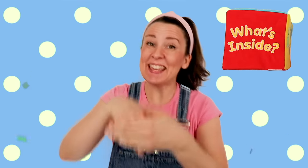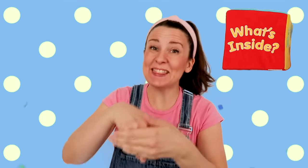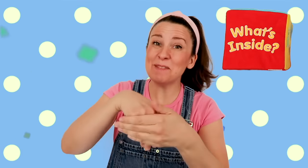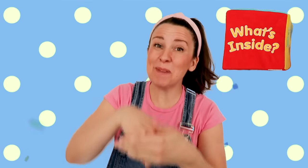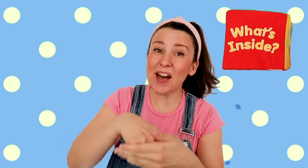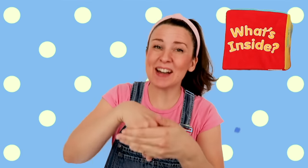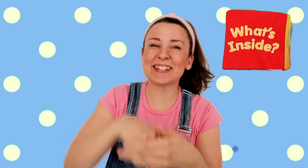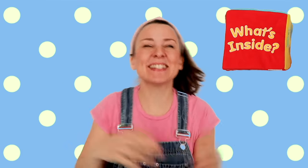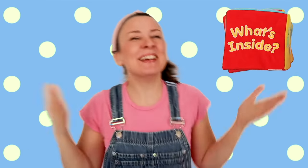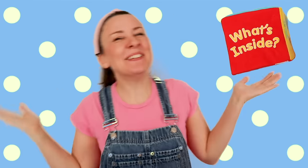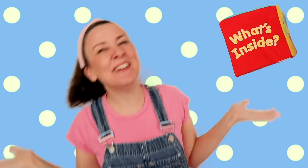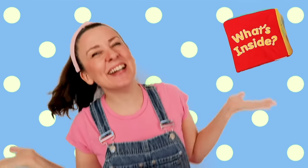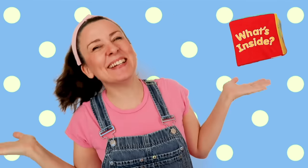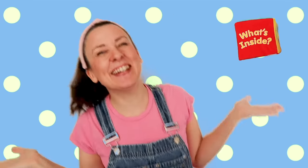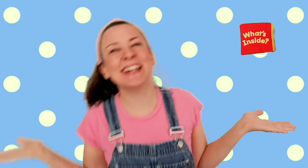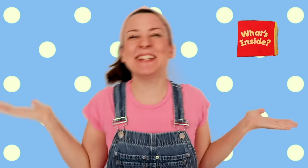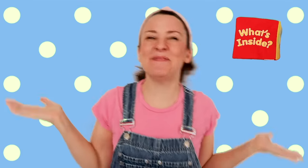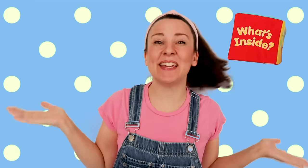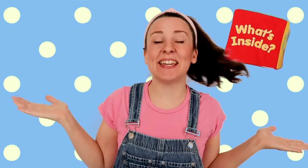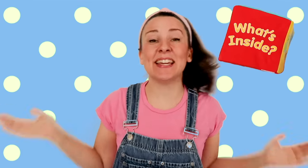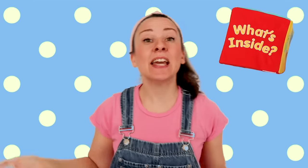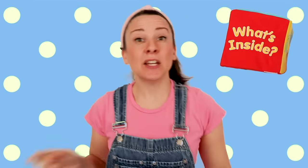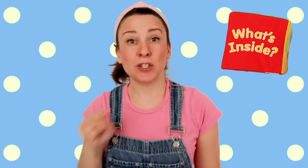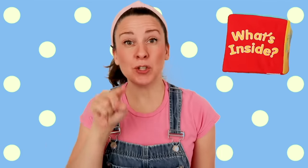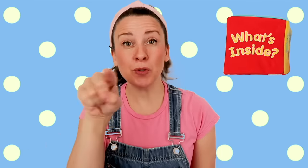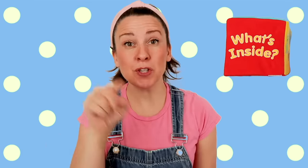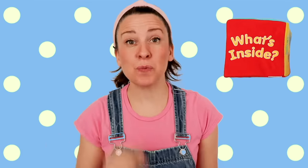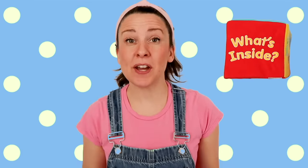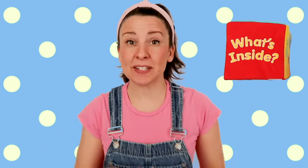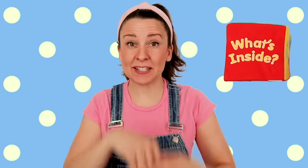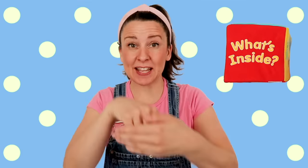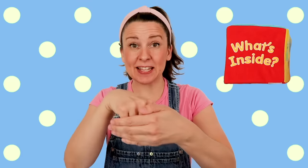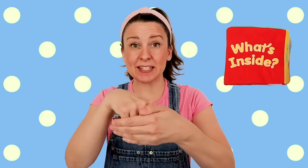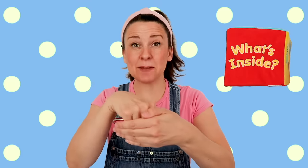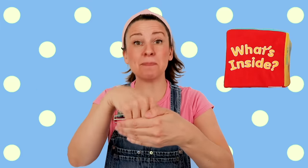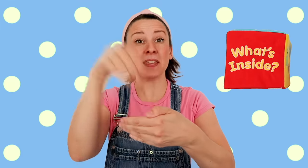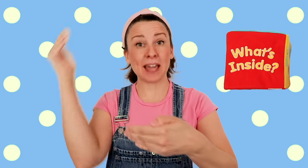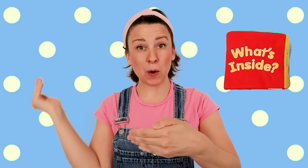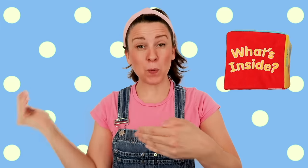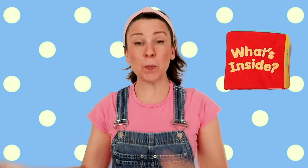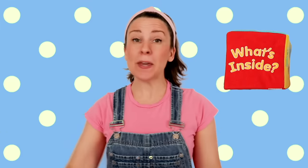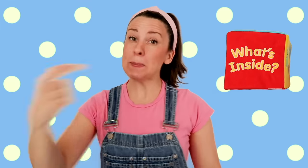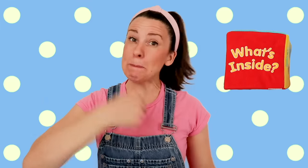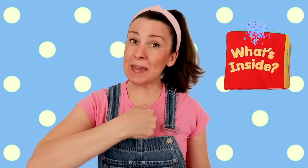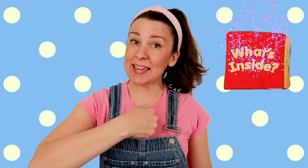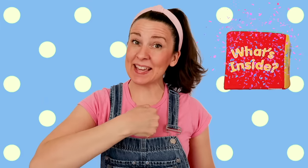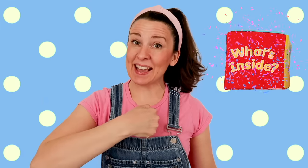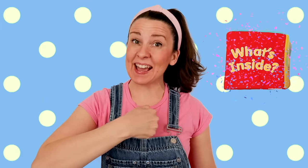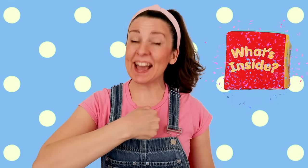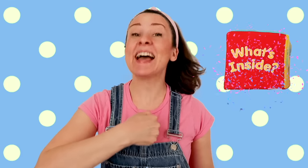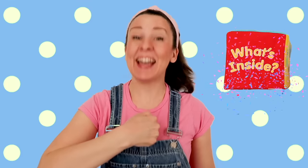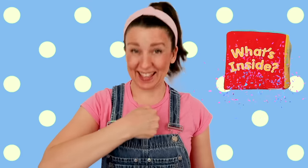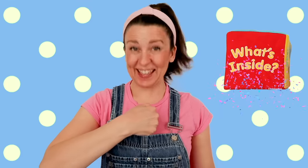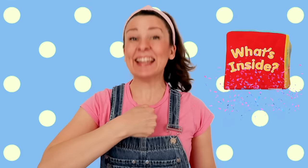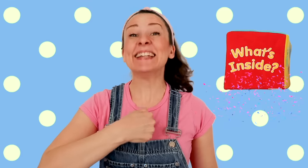What's in the box? What could it be? Do you want to take something out with me?